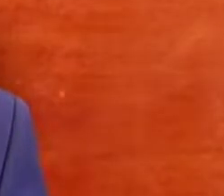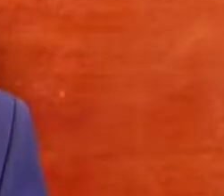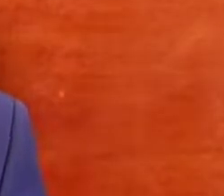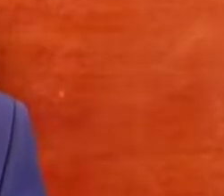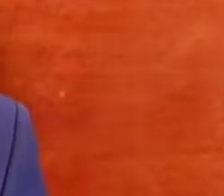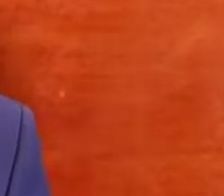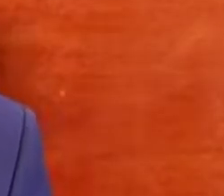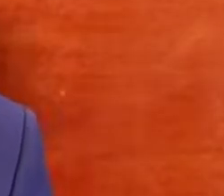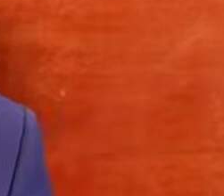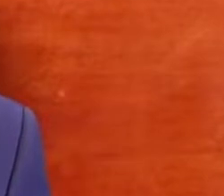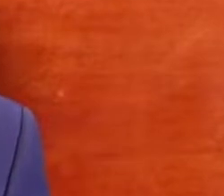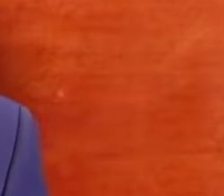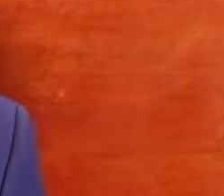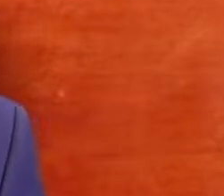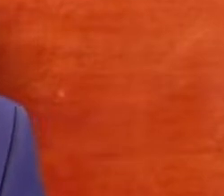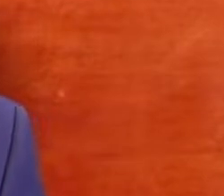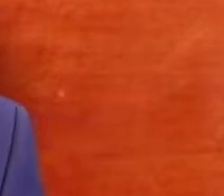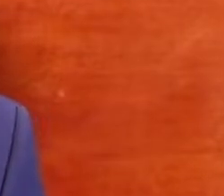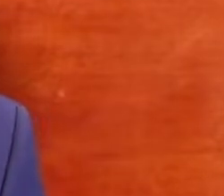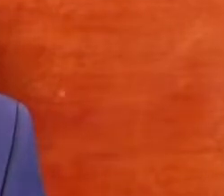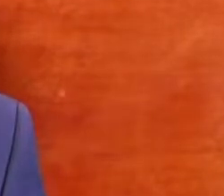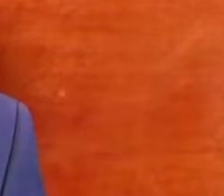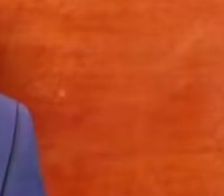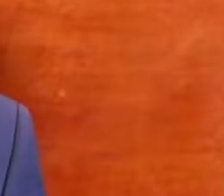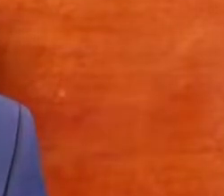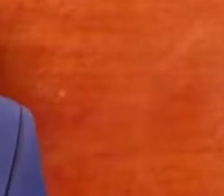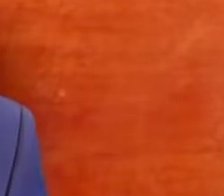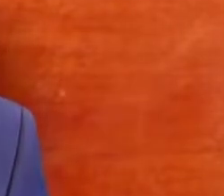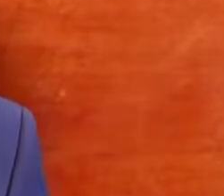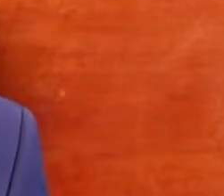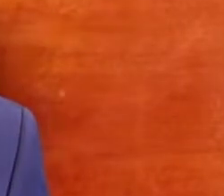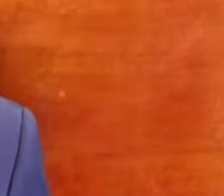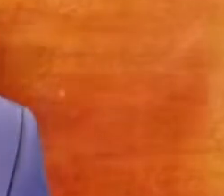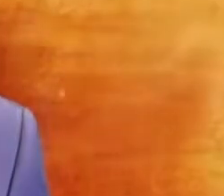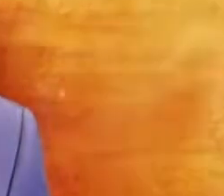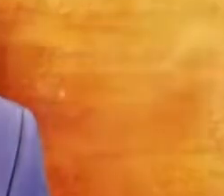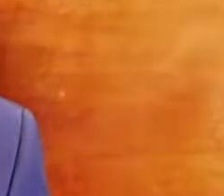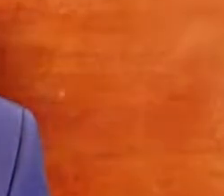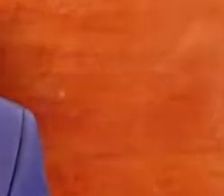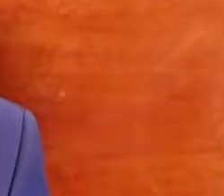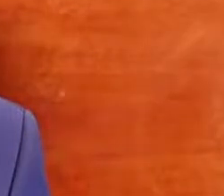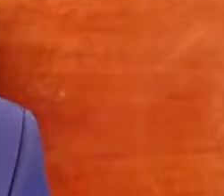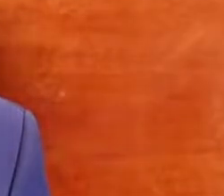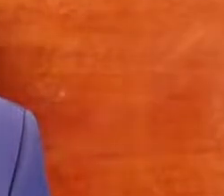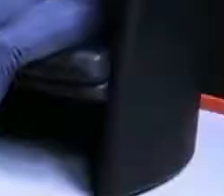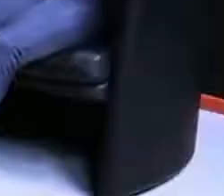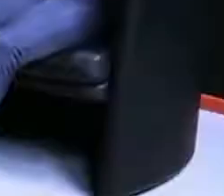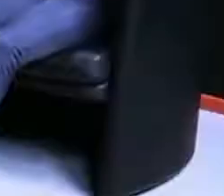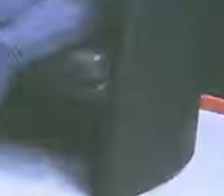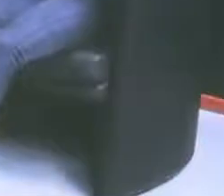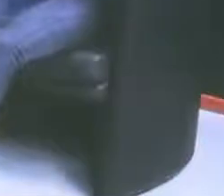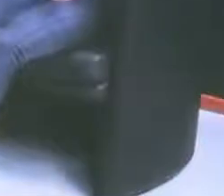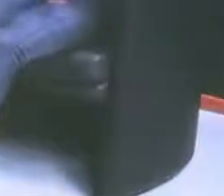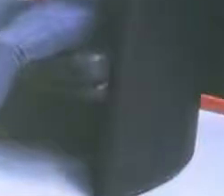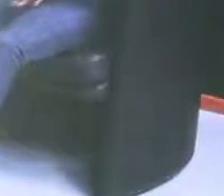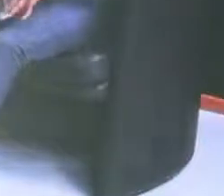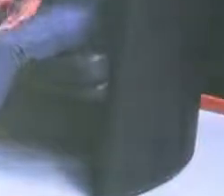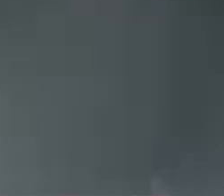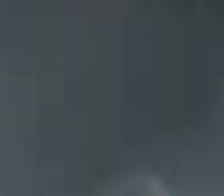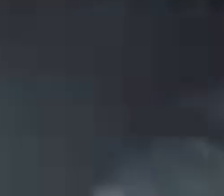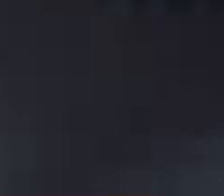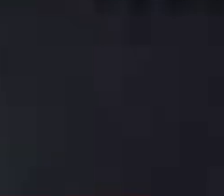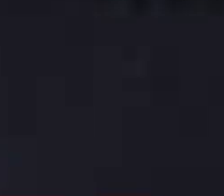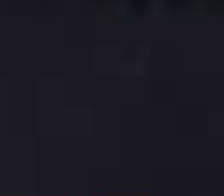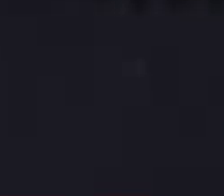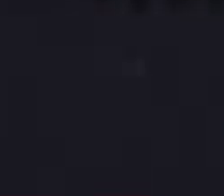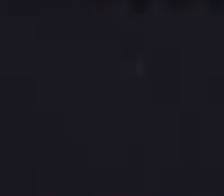Africa culture, when you have food in the mouth, you don't speak. Are they eating? That's why the issue of impeaching the president stopped. This is Power Brief,